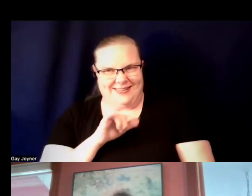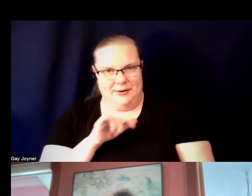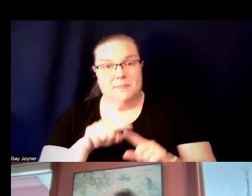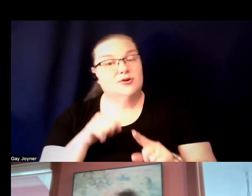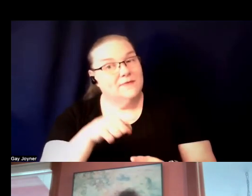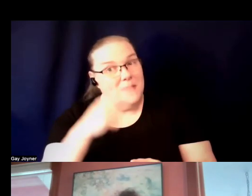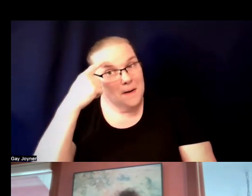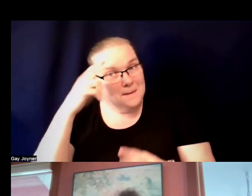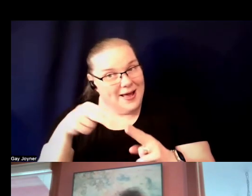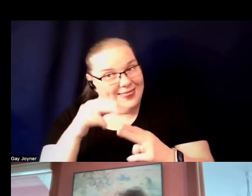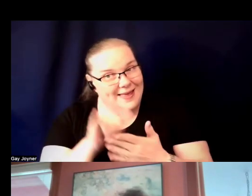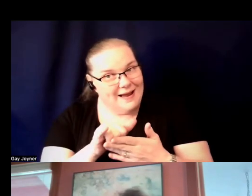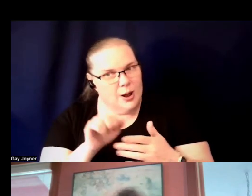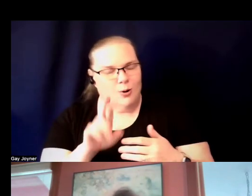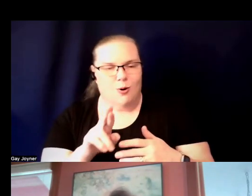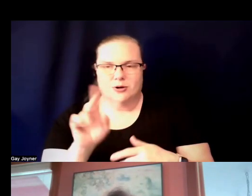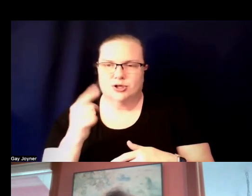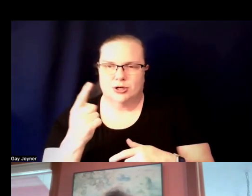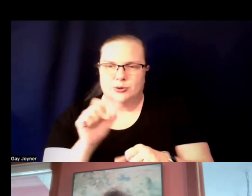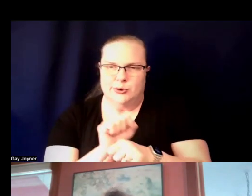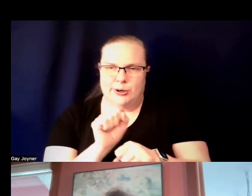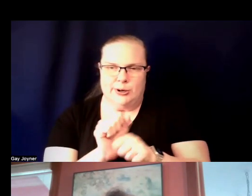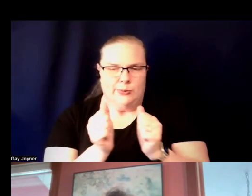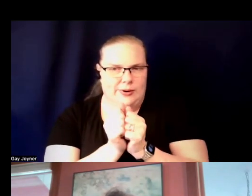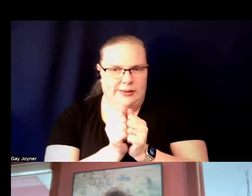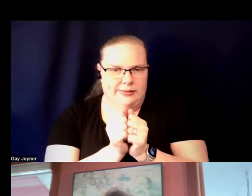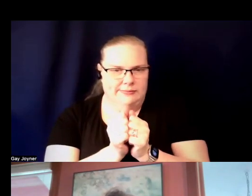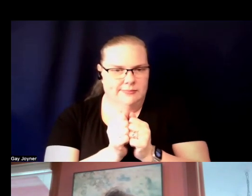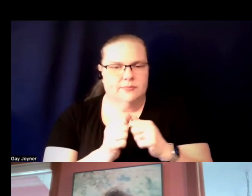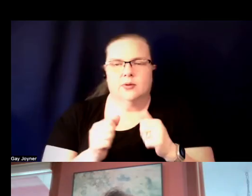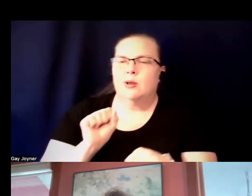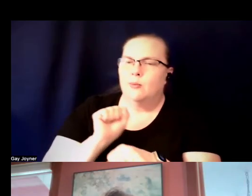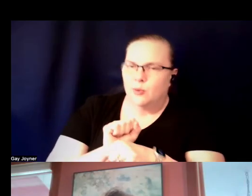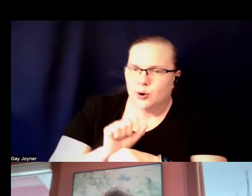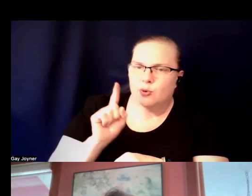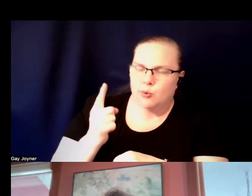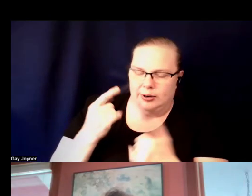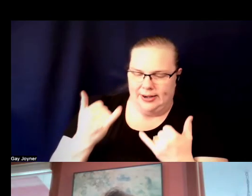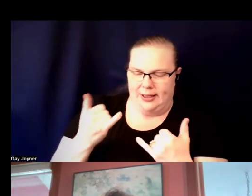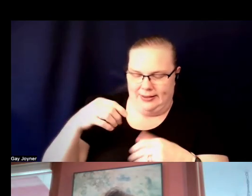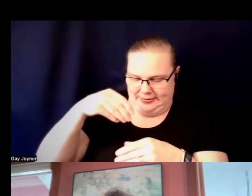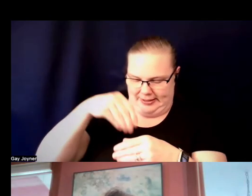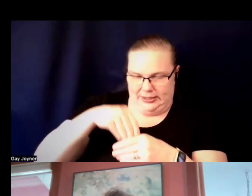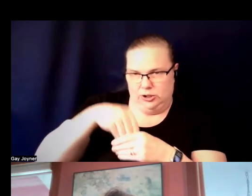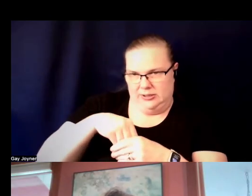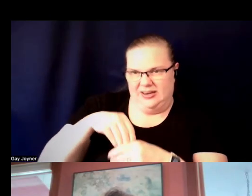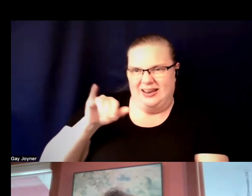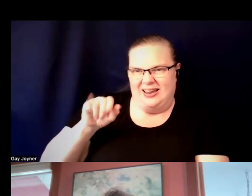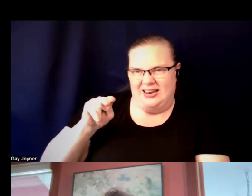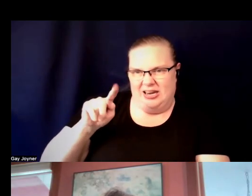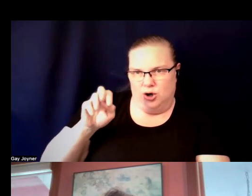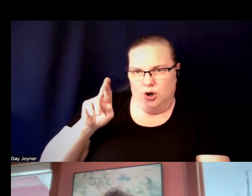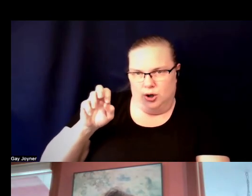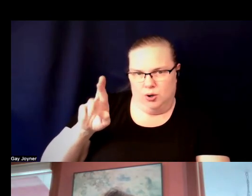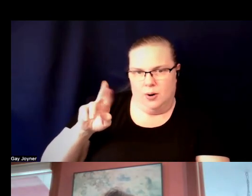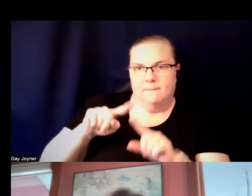one, or are you just working still with what you were? I'm working on one now that's an interior. Been interrupted